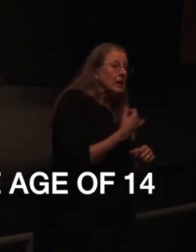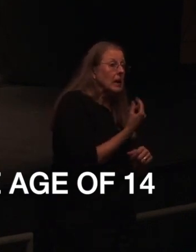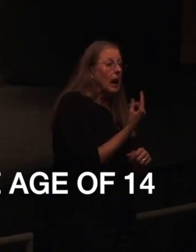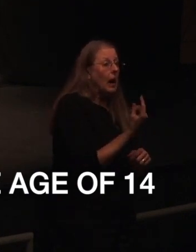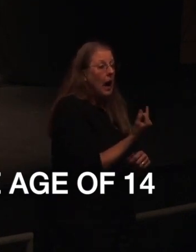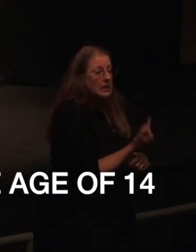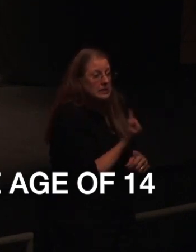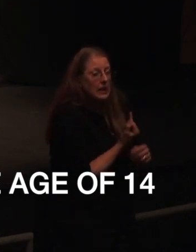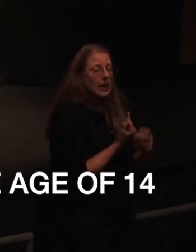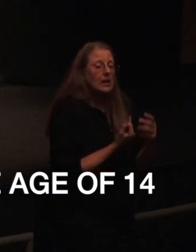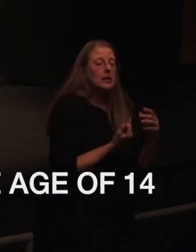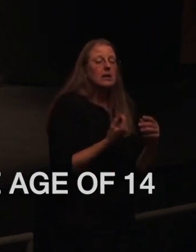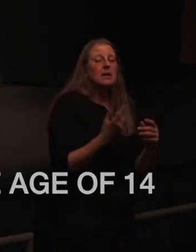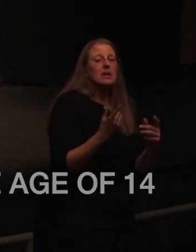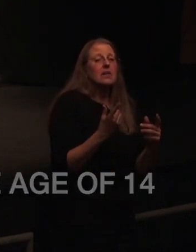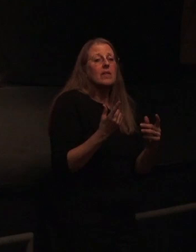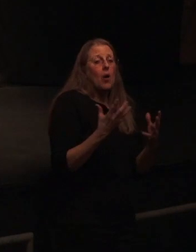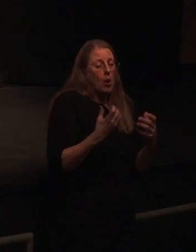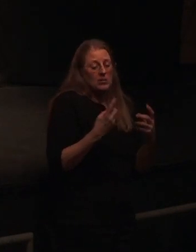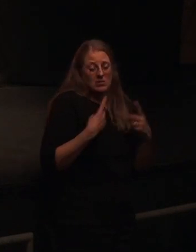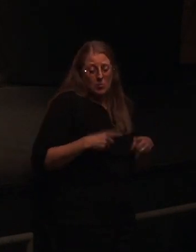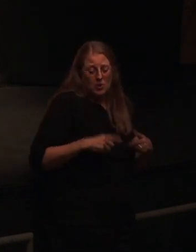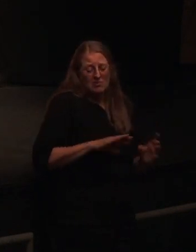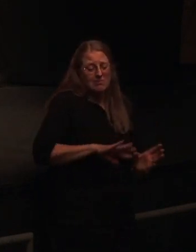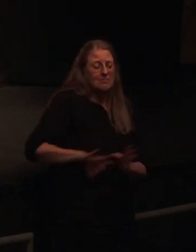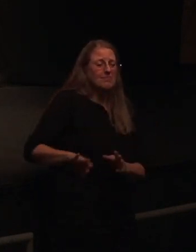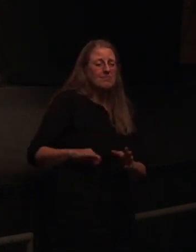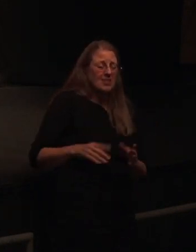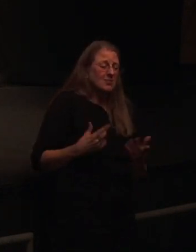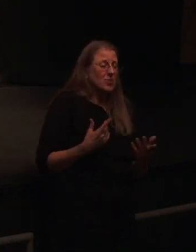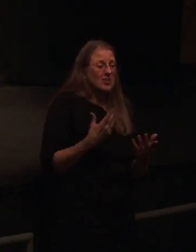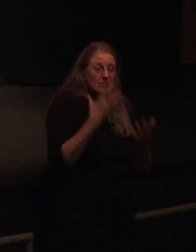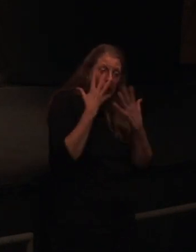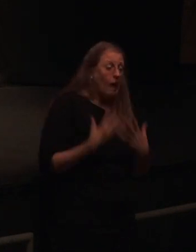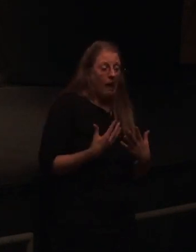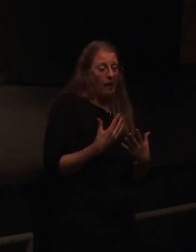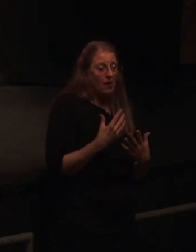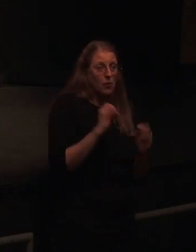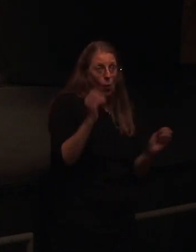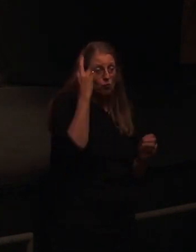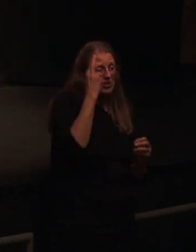get rid of my depression because it sucks to be sad sometimes for no reason. But through therapy,